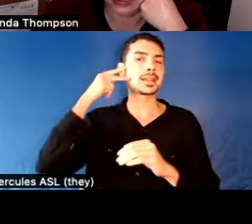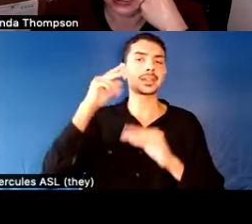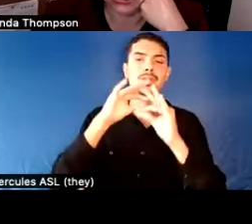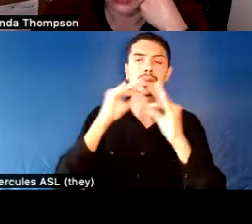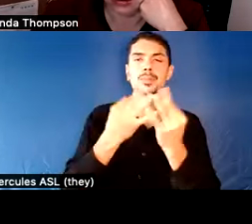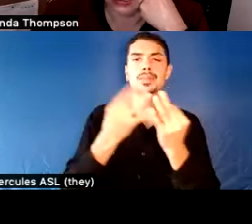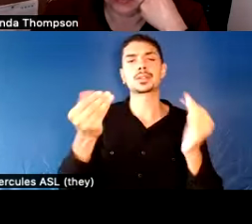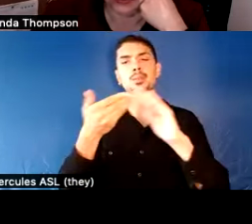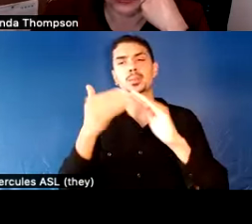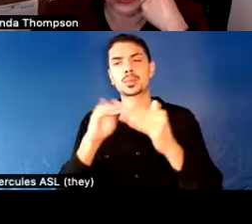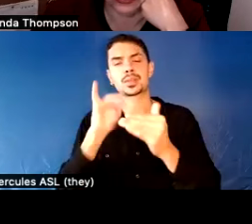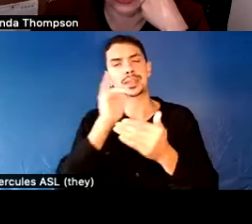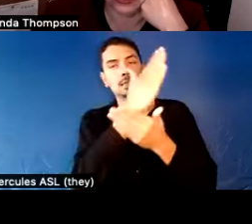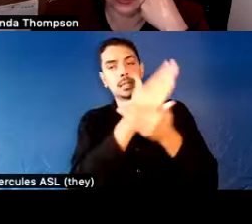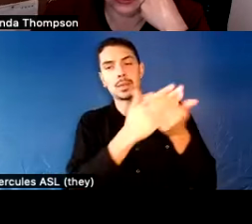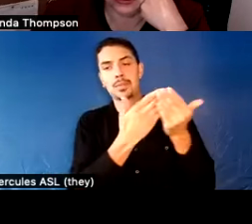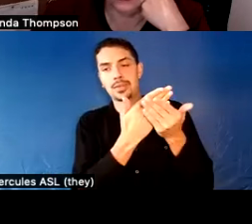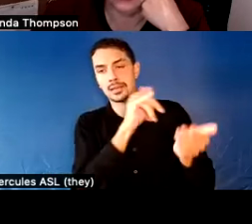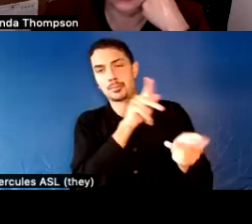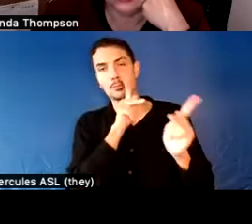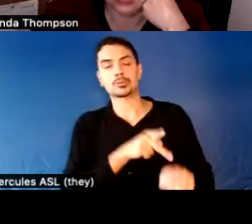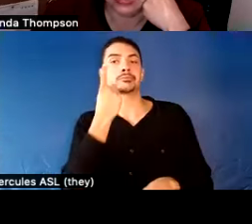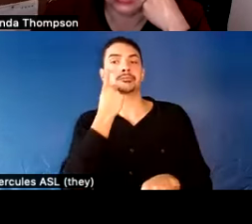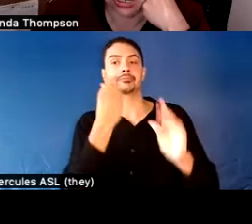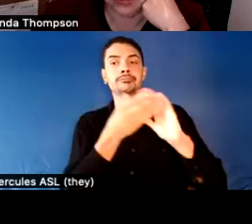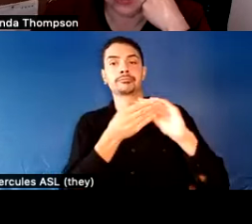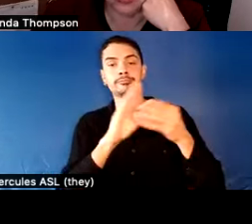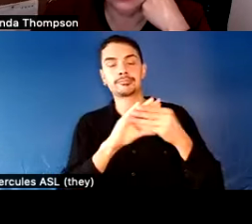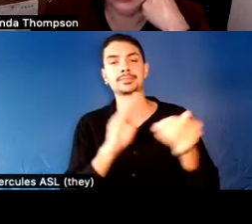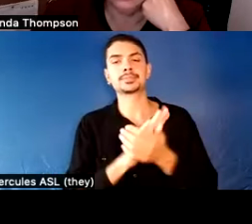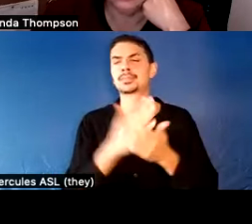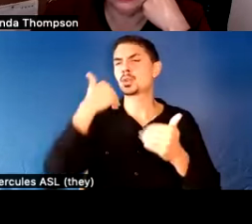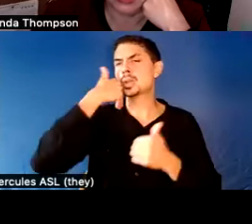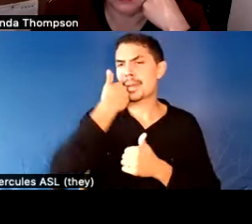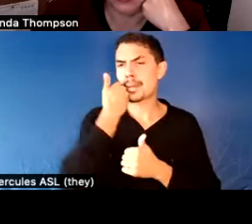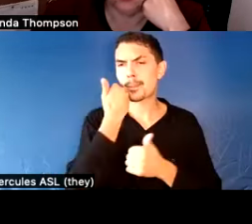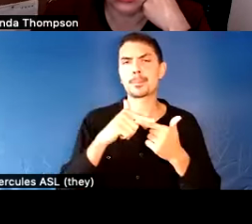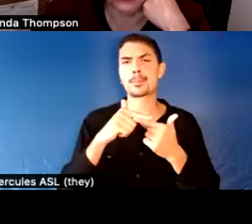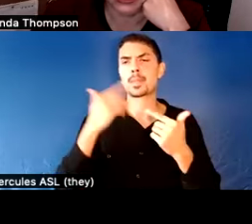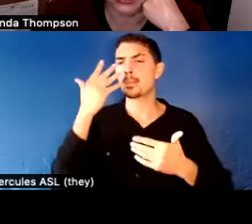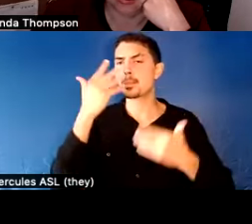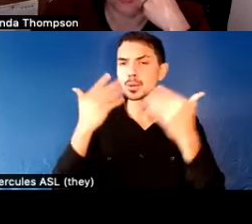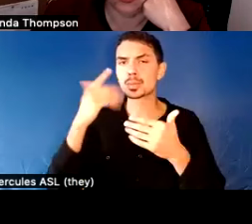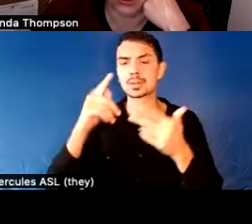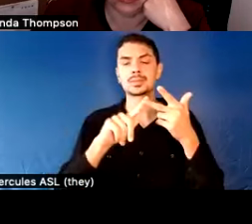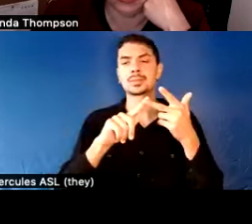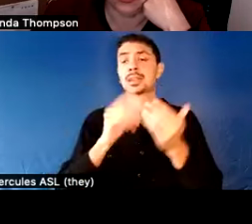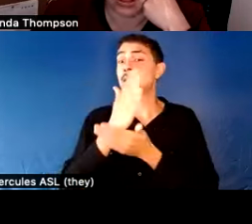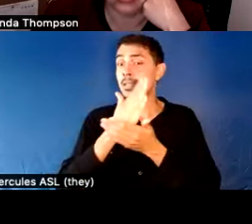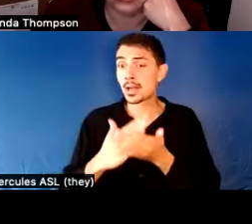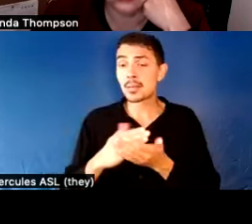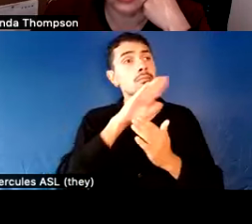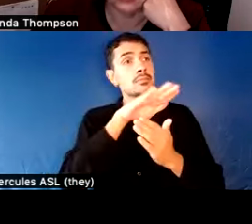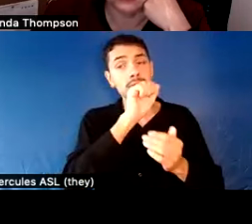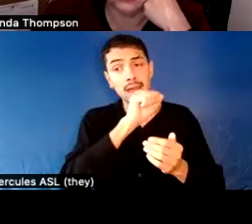of the things she was talking about. That there's a lot of shame and embarrassment. And then there's people that want you to get help and want you to be well.